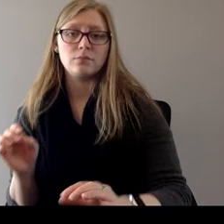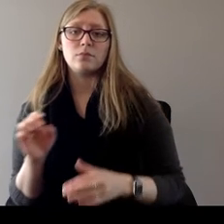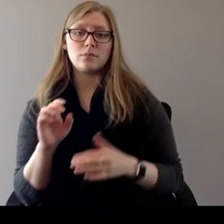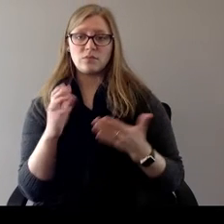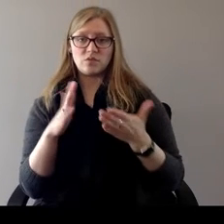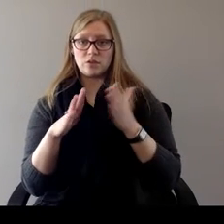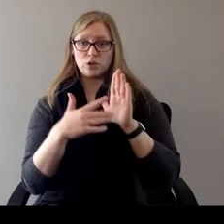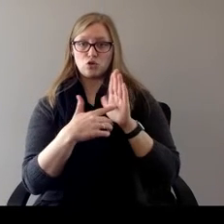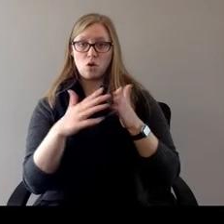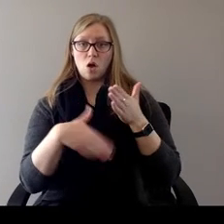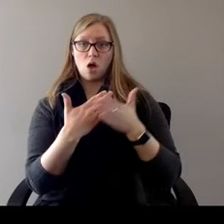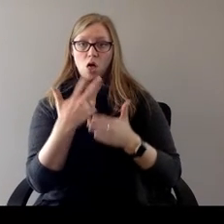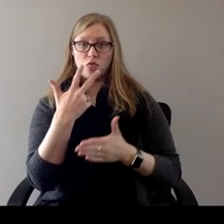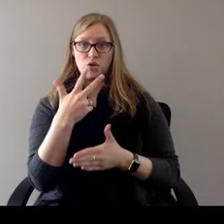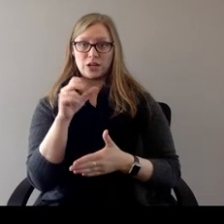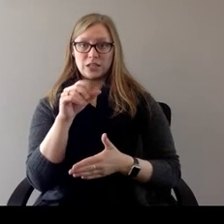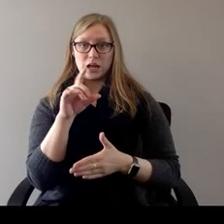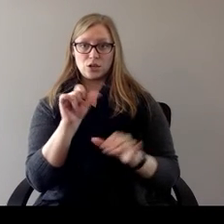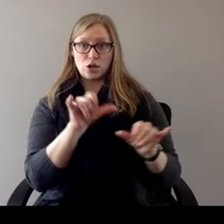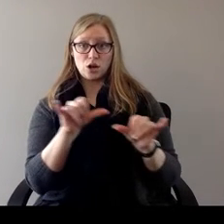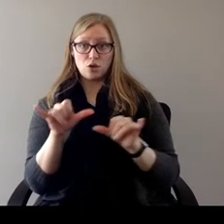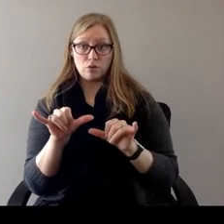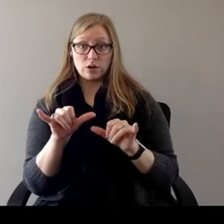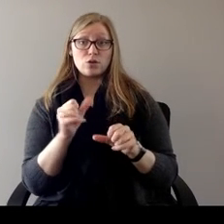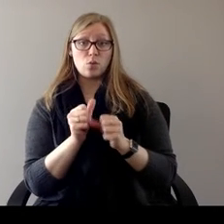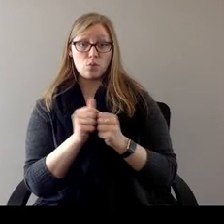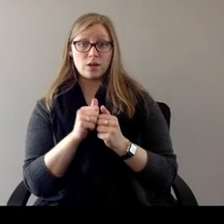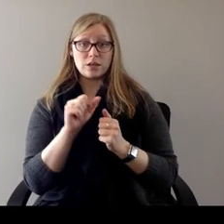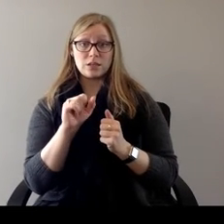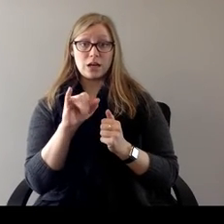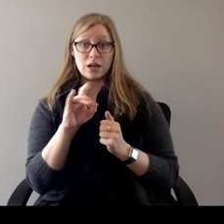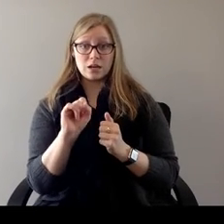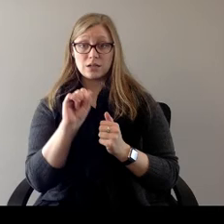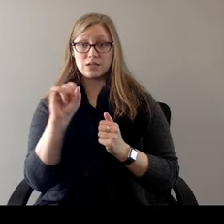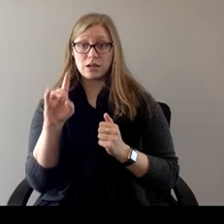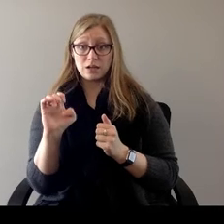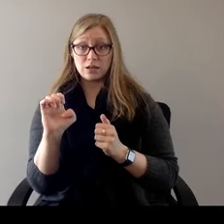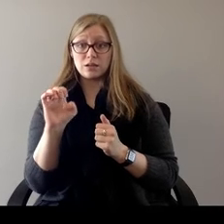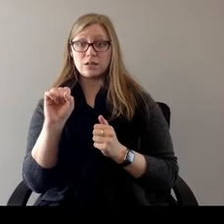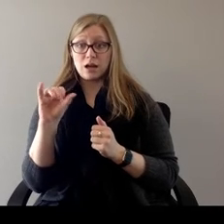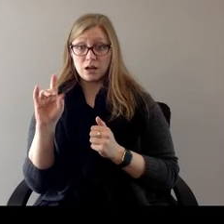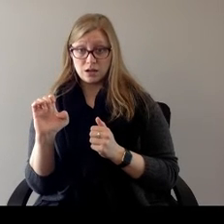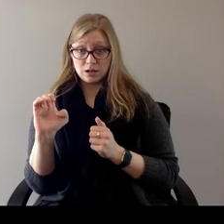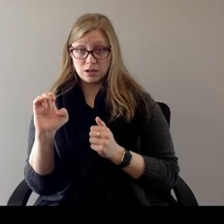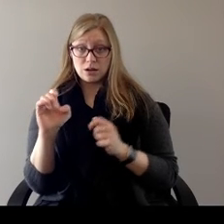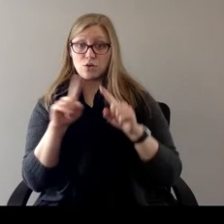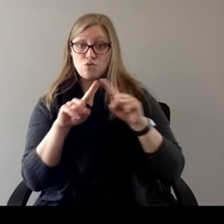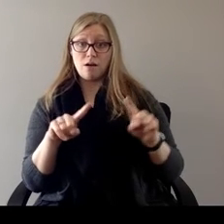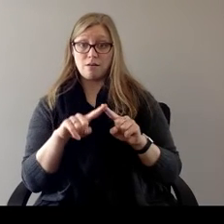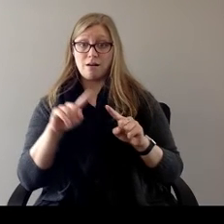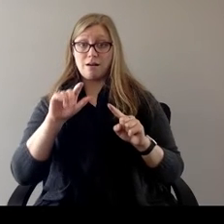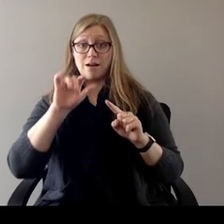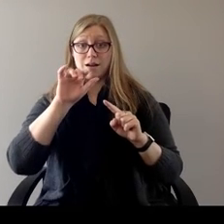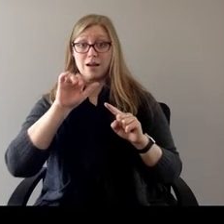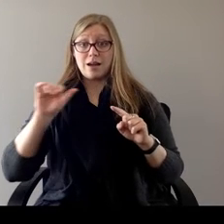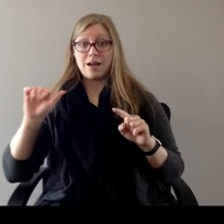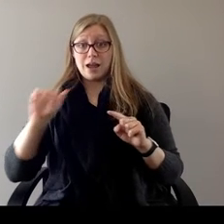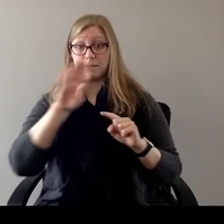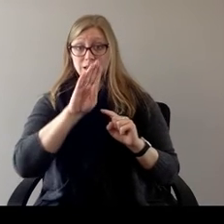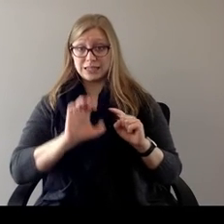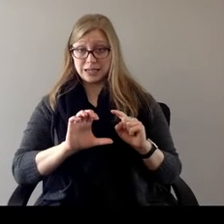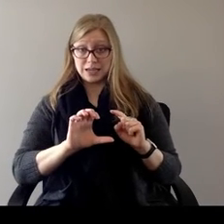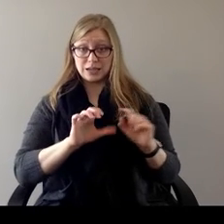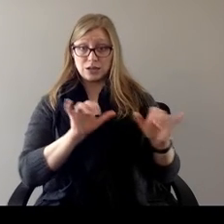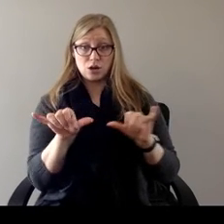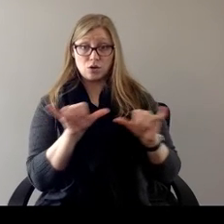are congruent. So by side, triangle ABC is congruent to triangle DBC.